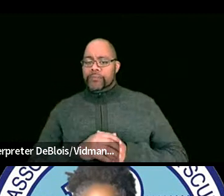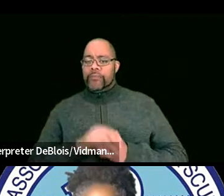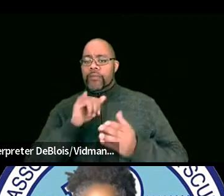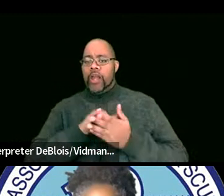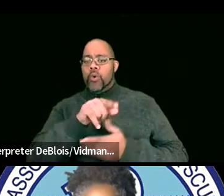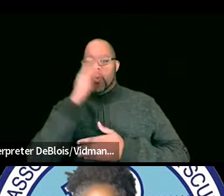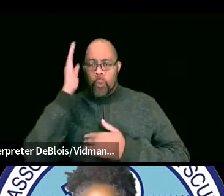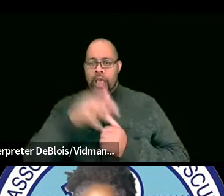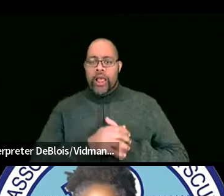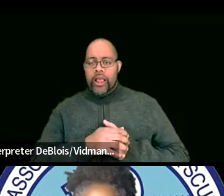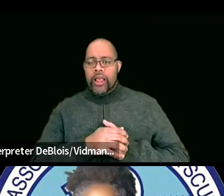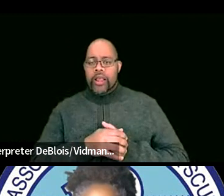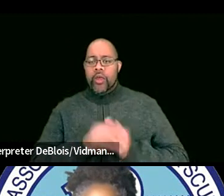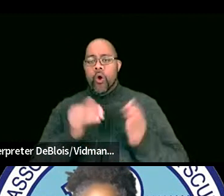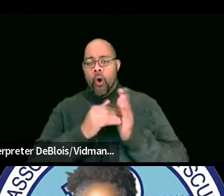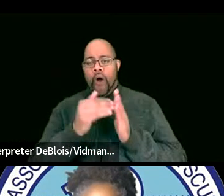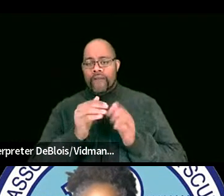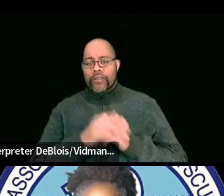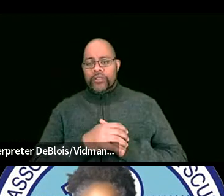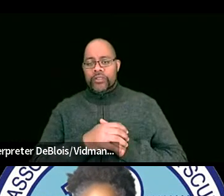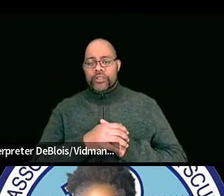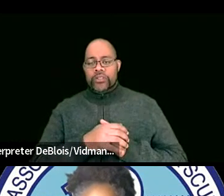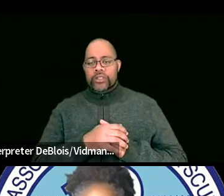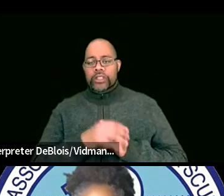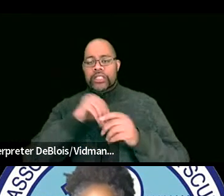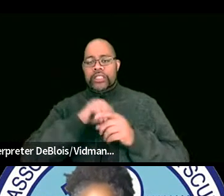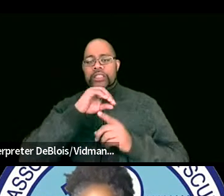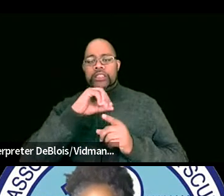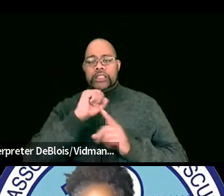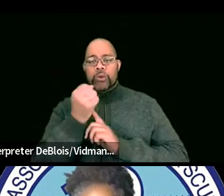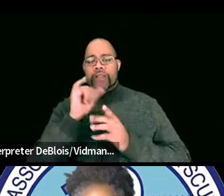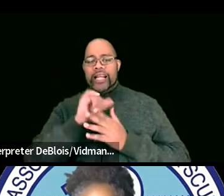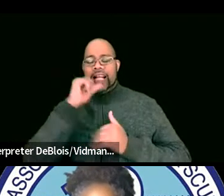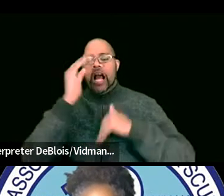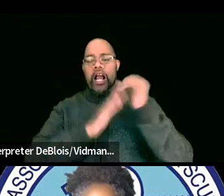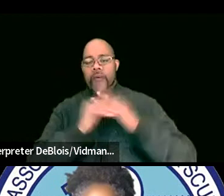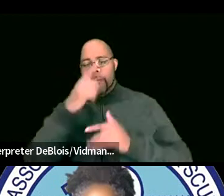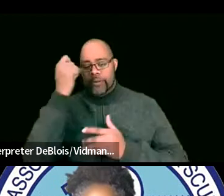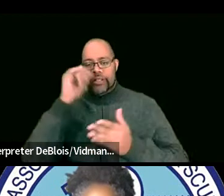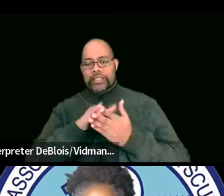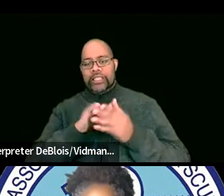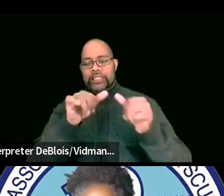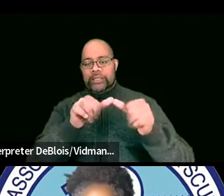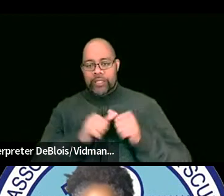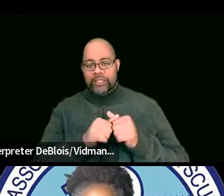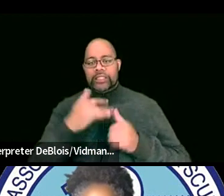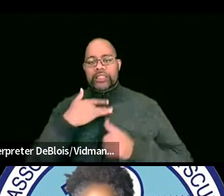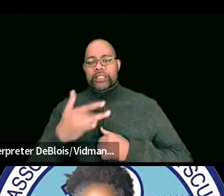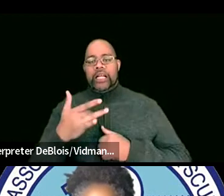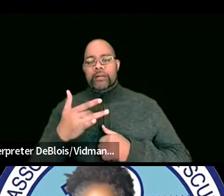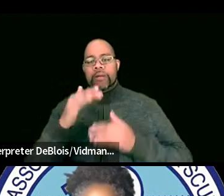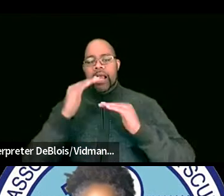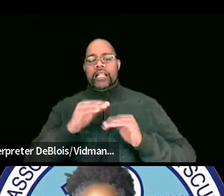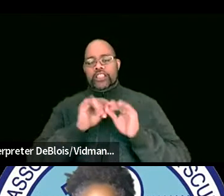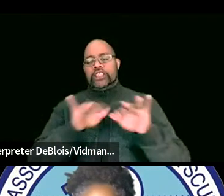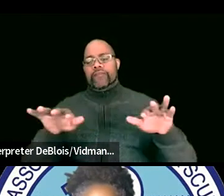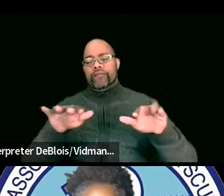you will, or as often be in situations that might be uncomfortable just because the spaces tend to be less